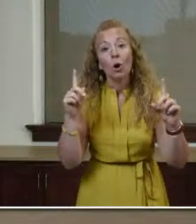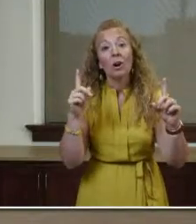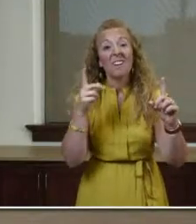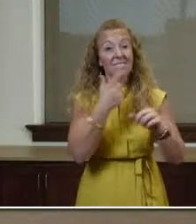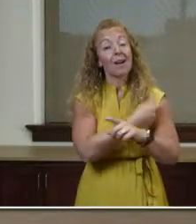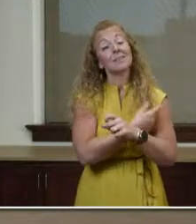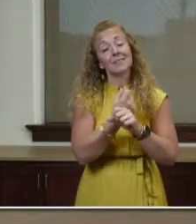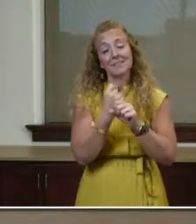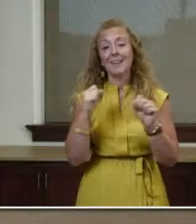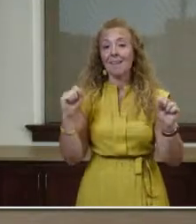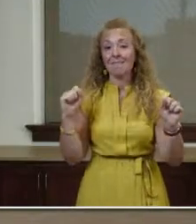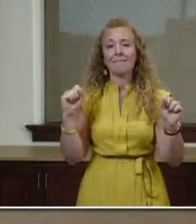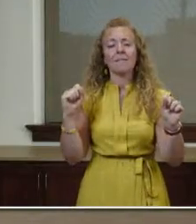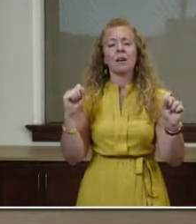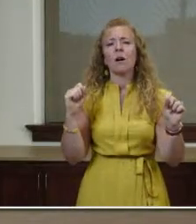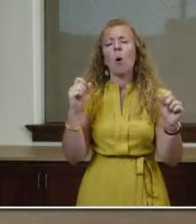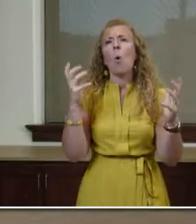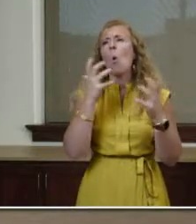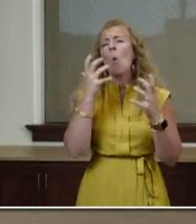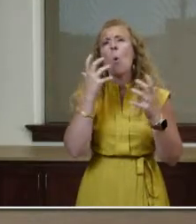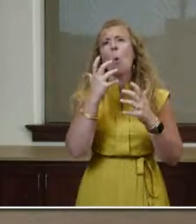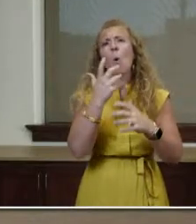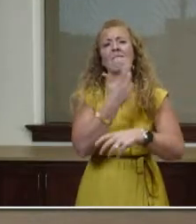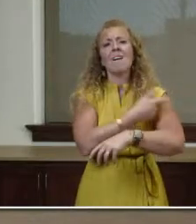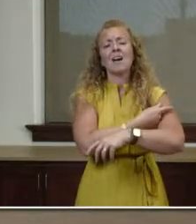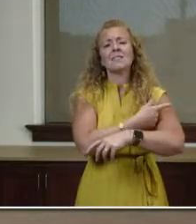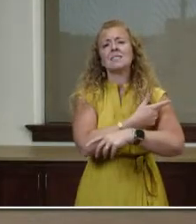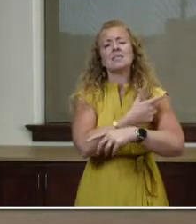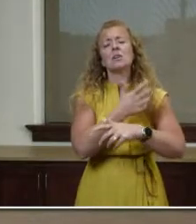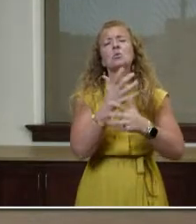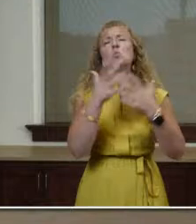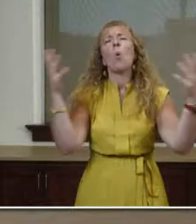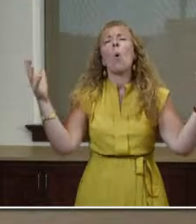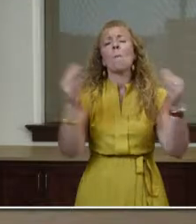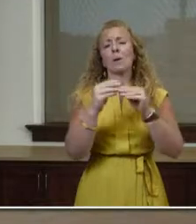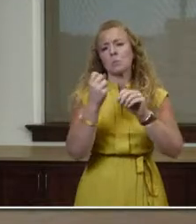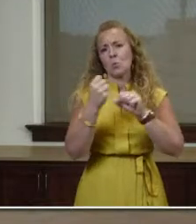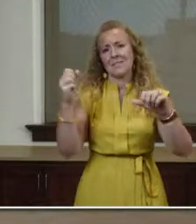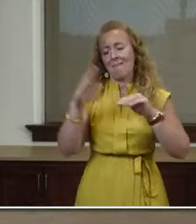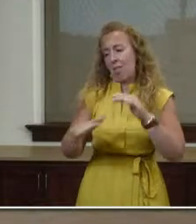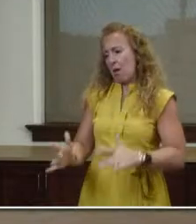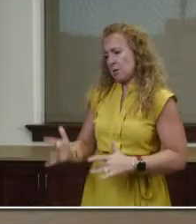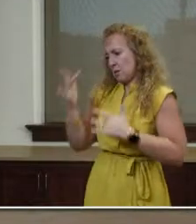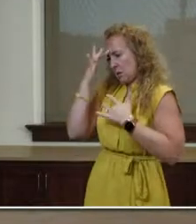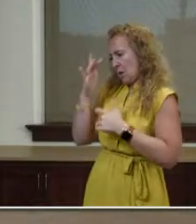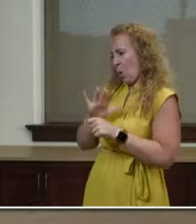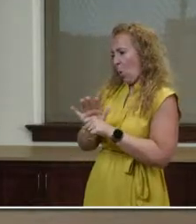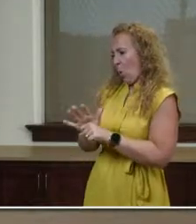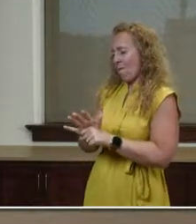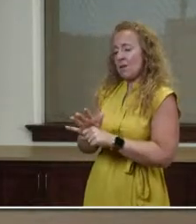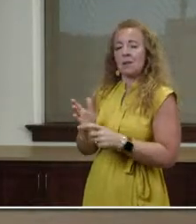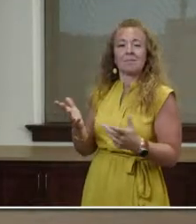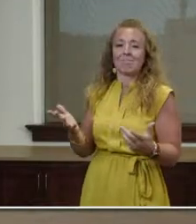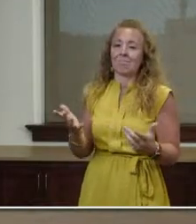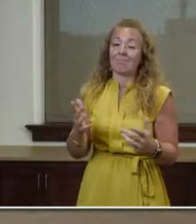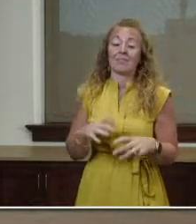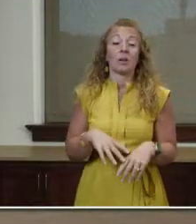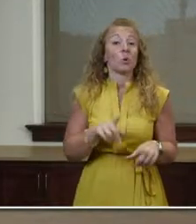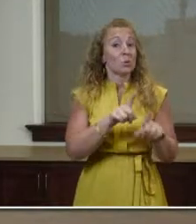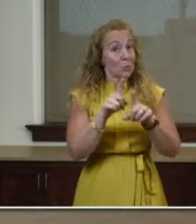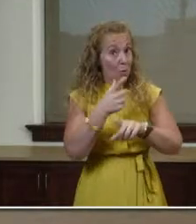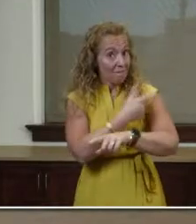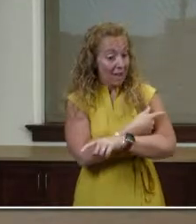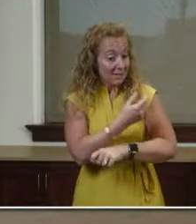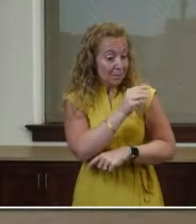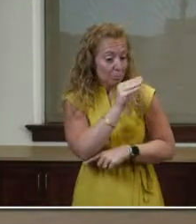and they are orders of magnitude safer than getting COVID itself. As for vaccination rates, these also continue to